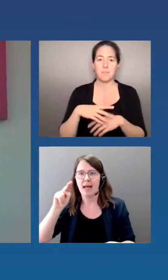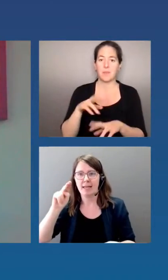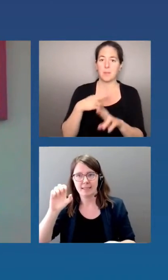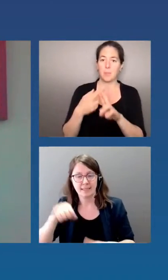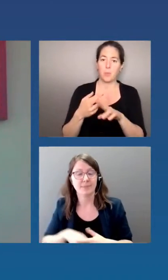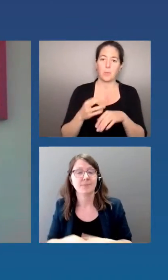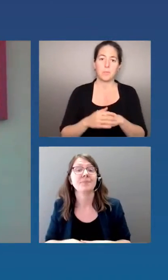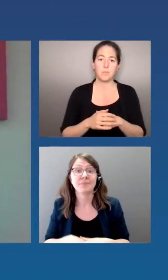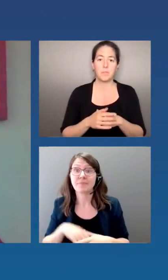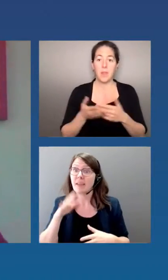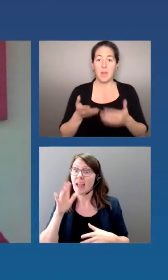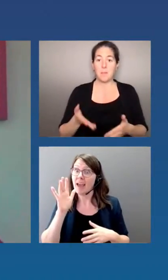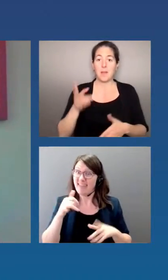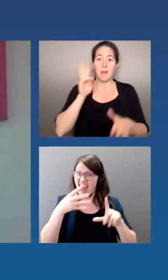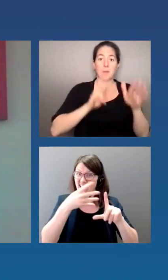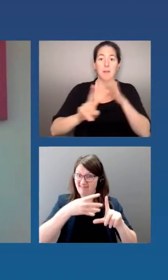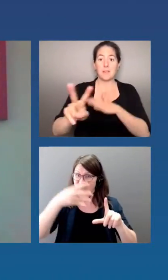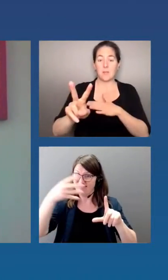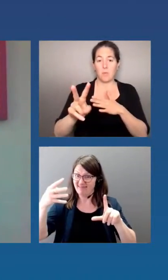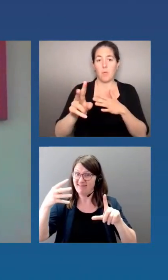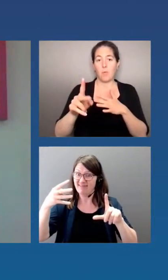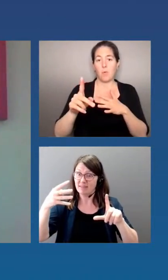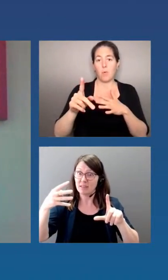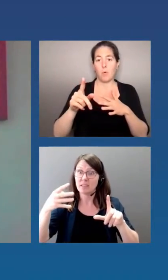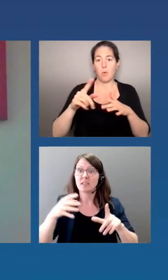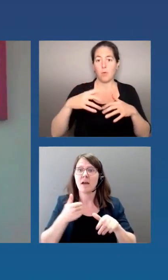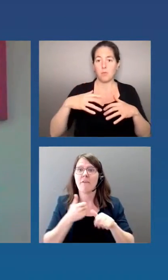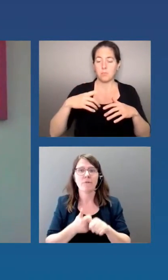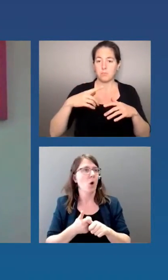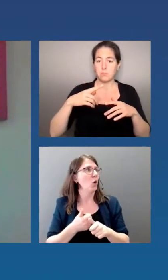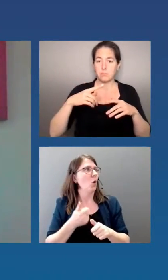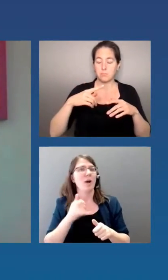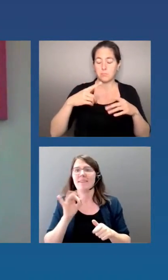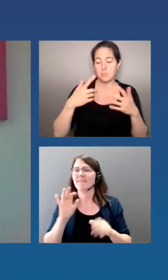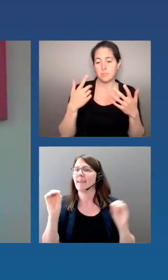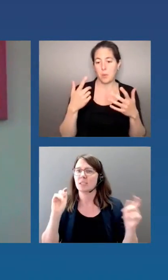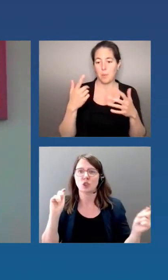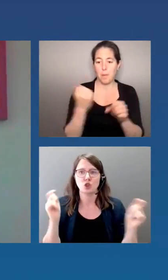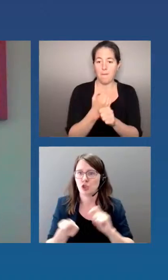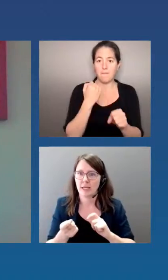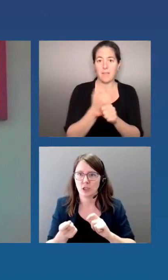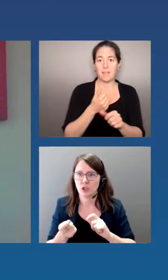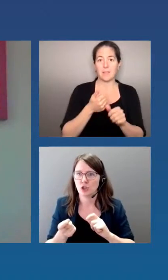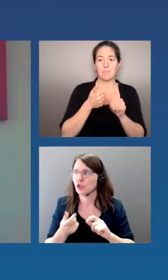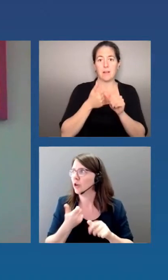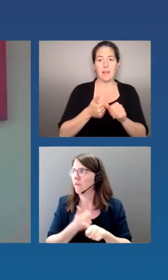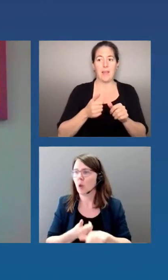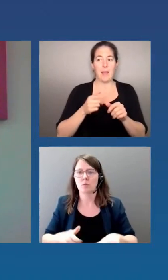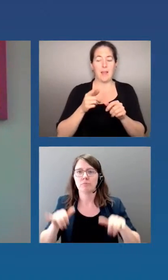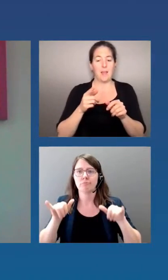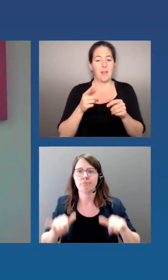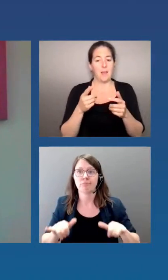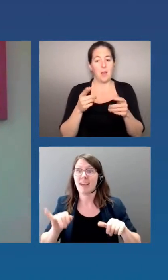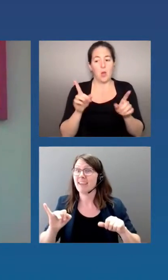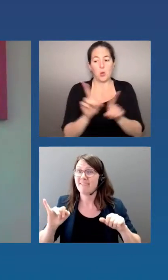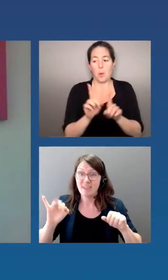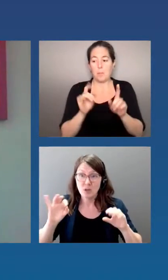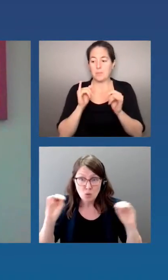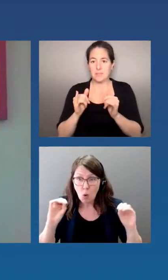based on the status quo system. So if nothing changes in terms of increasing diversion beyond today's program,